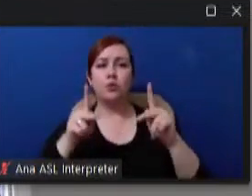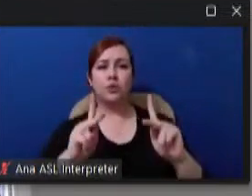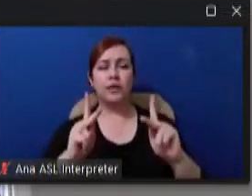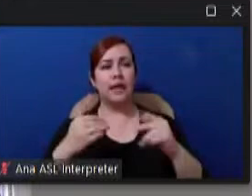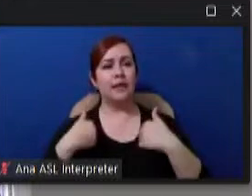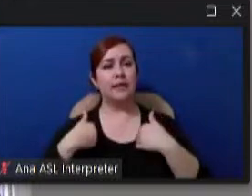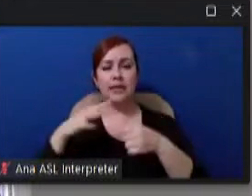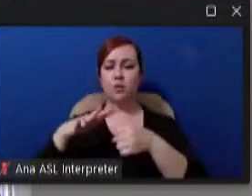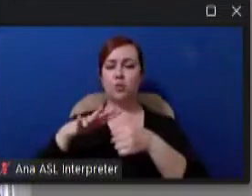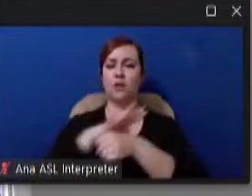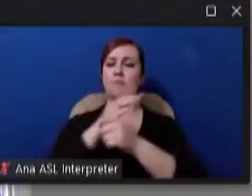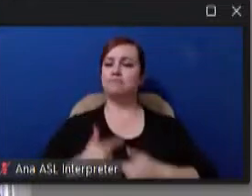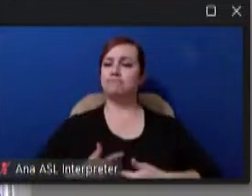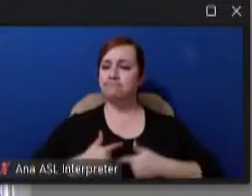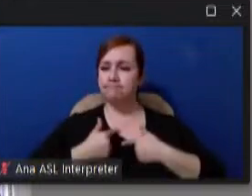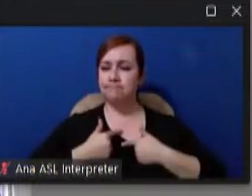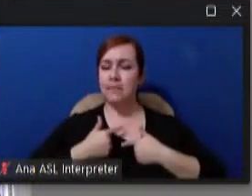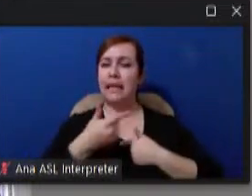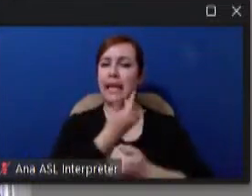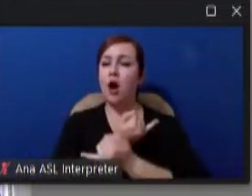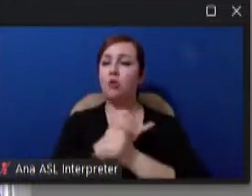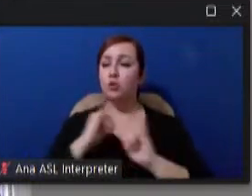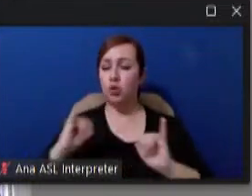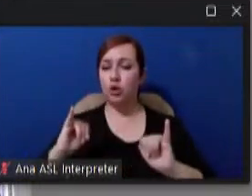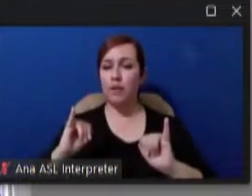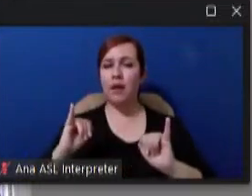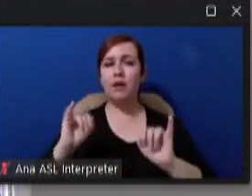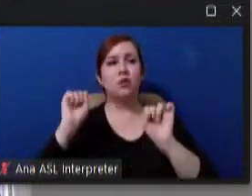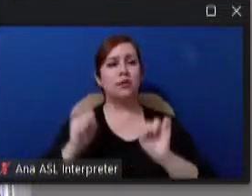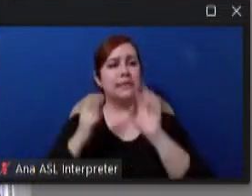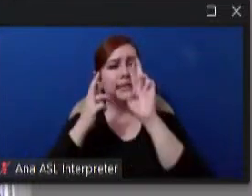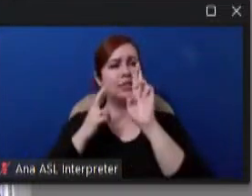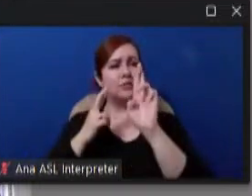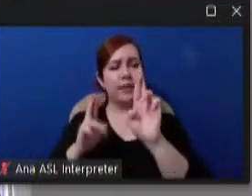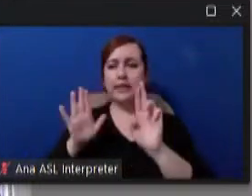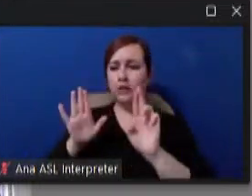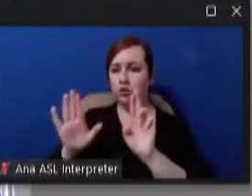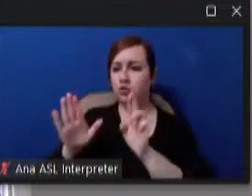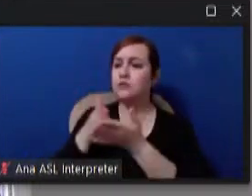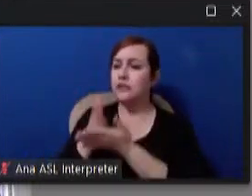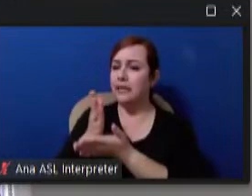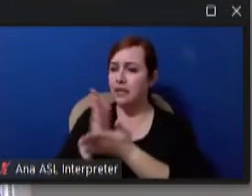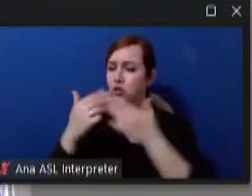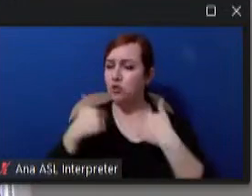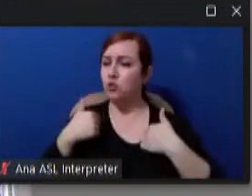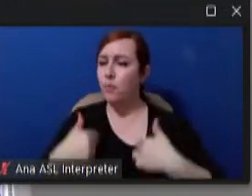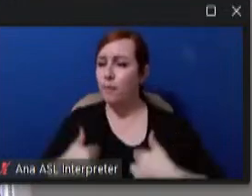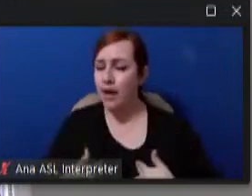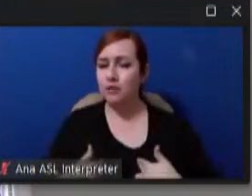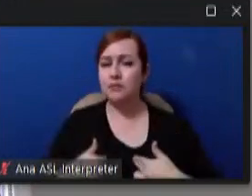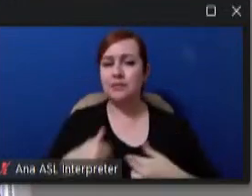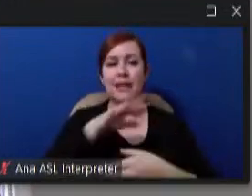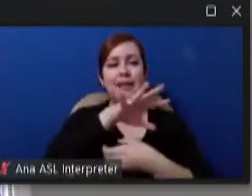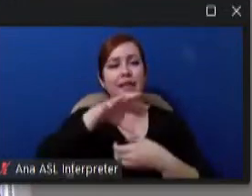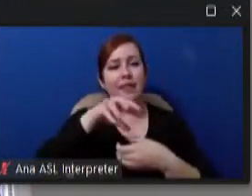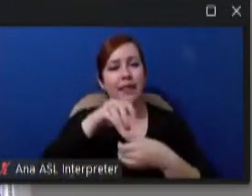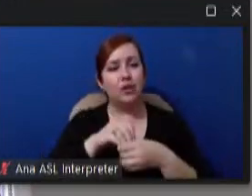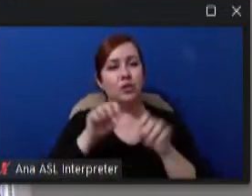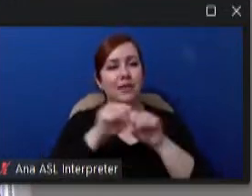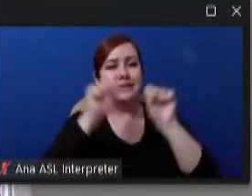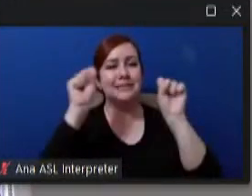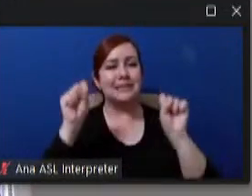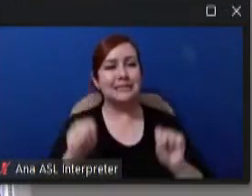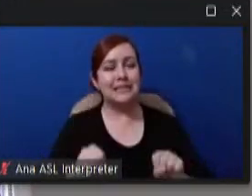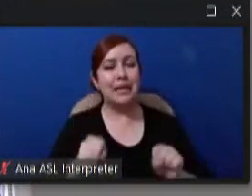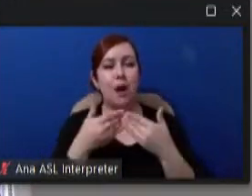opportunity to live full autonomous lives in which their human rights are respected in the public